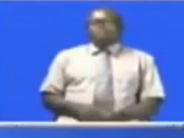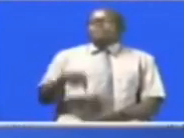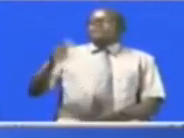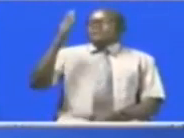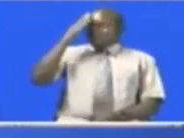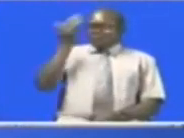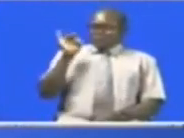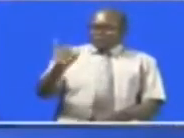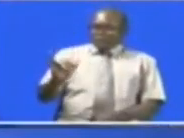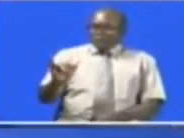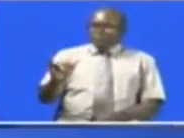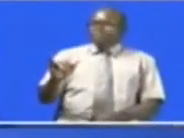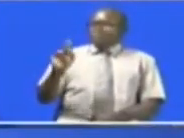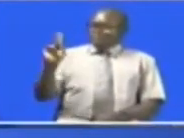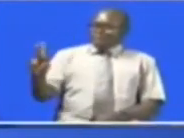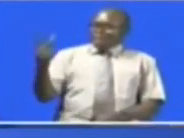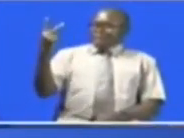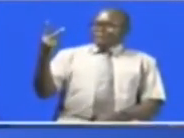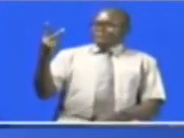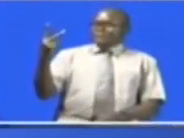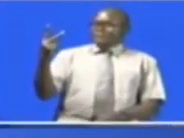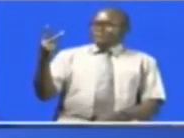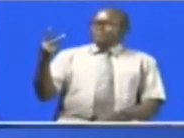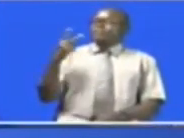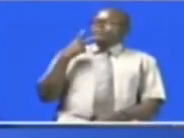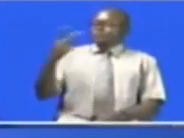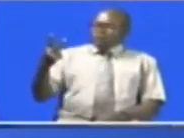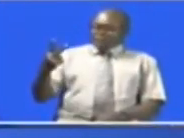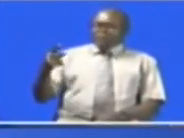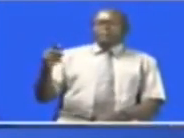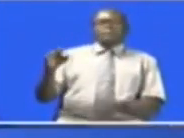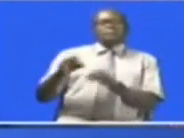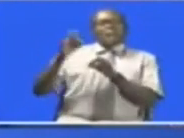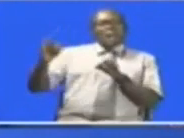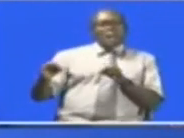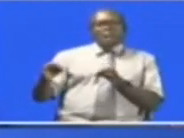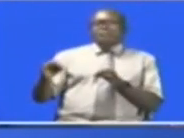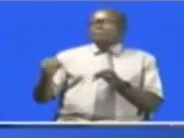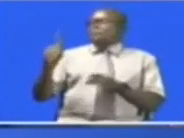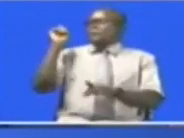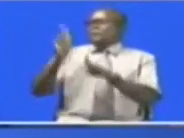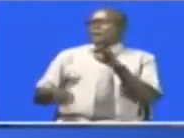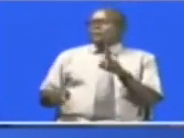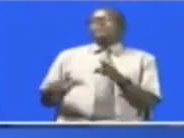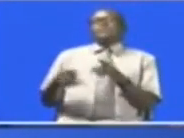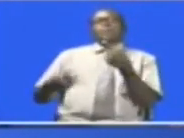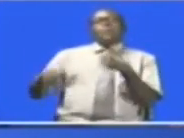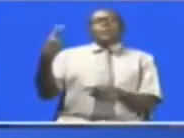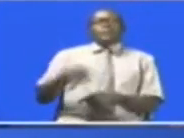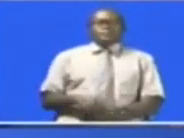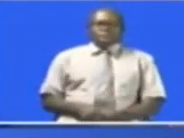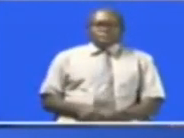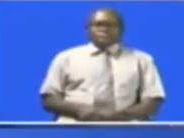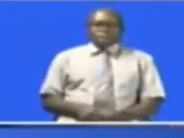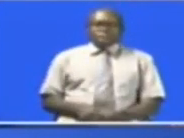because he knew that in Kenya at the 200 laps he could not stay with me or he